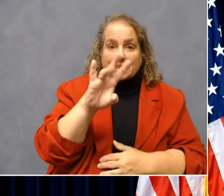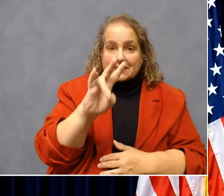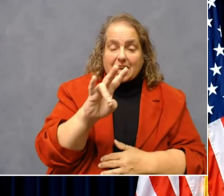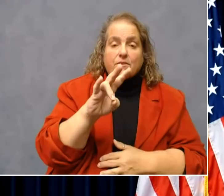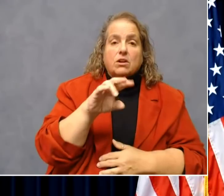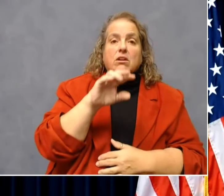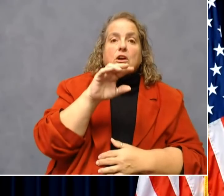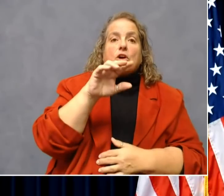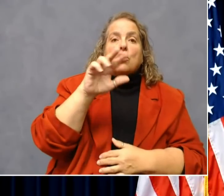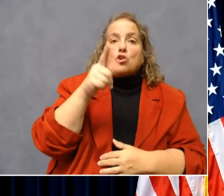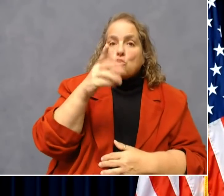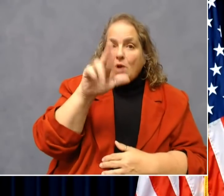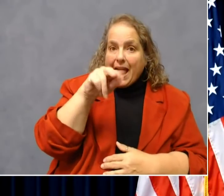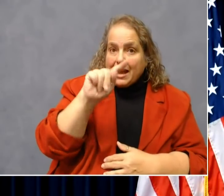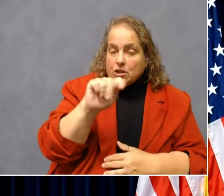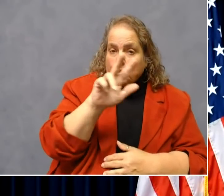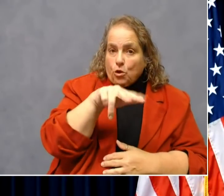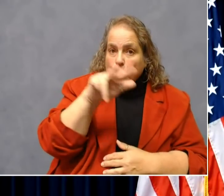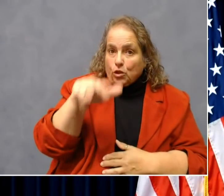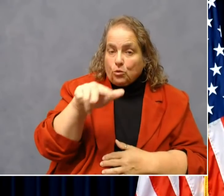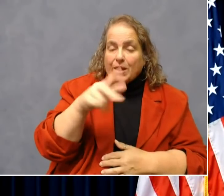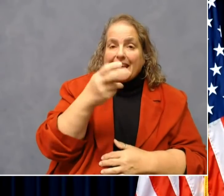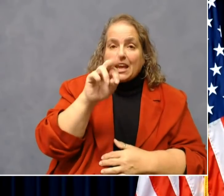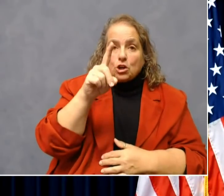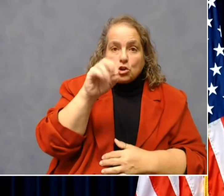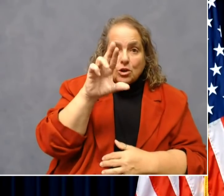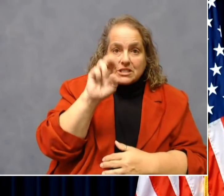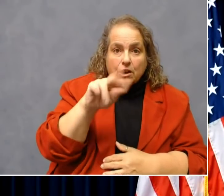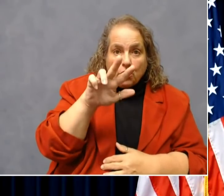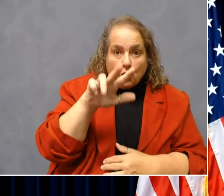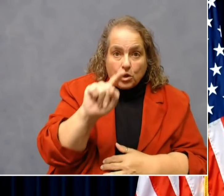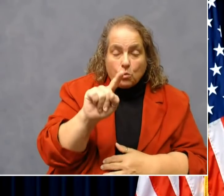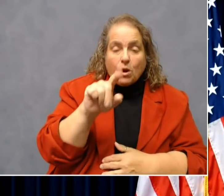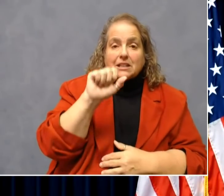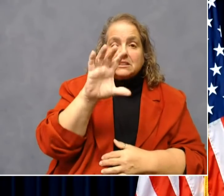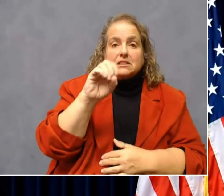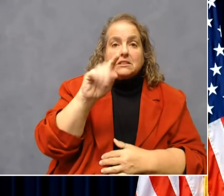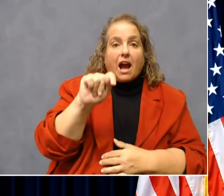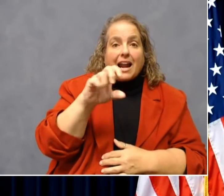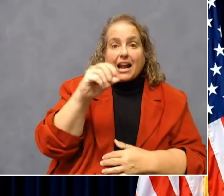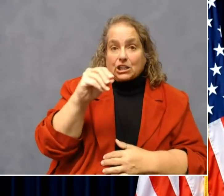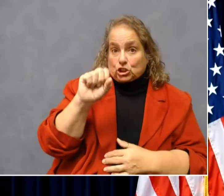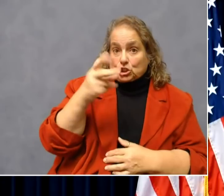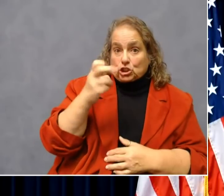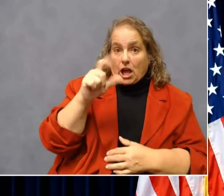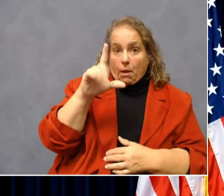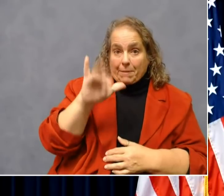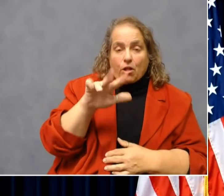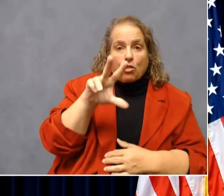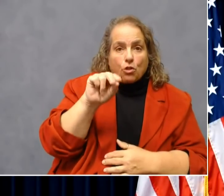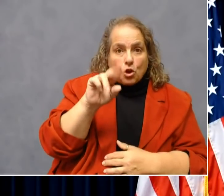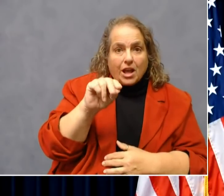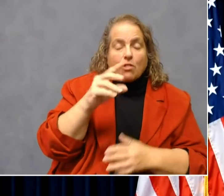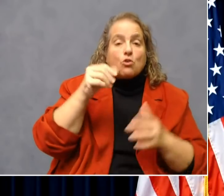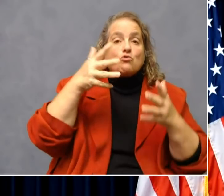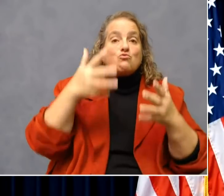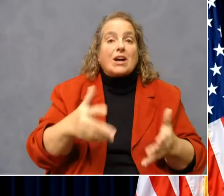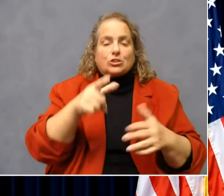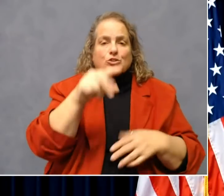Grant, 33, Henderson, 31, Scott and Shelby, 30. The rest can be found at